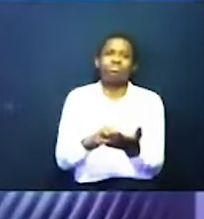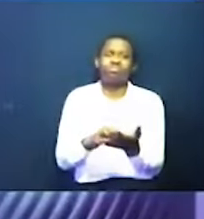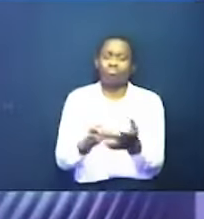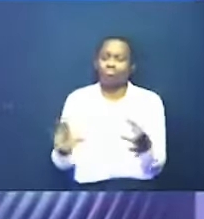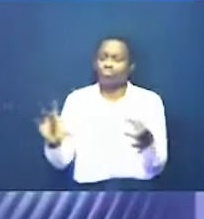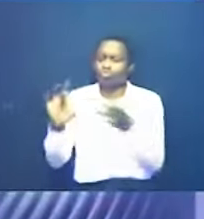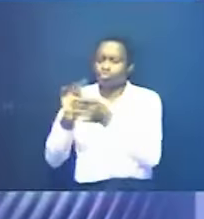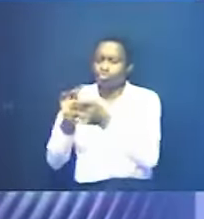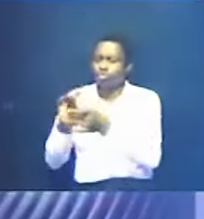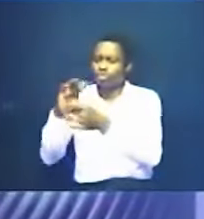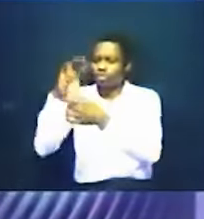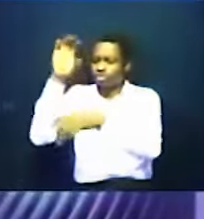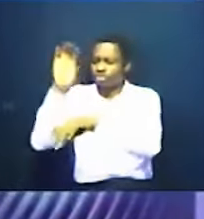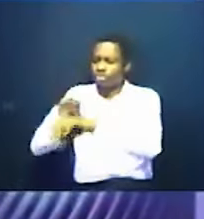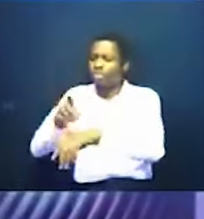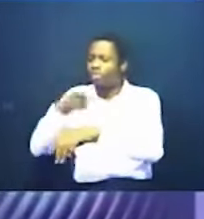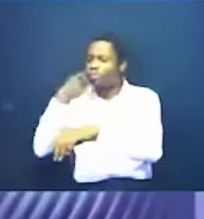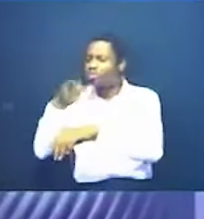Join us in worship.